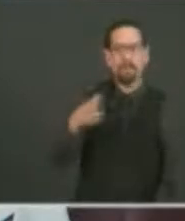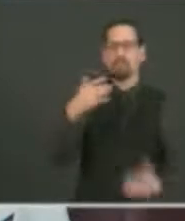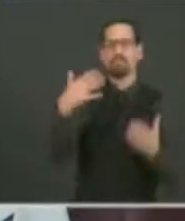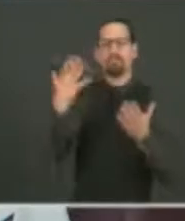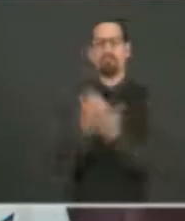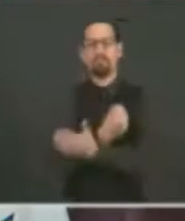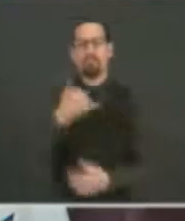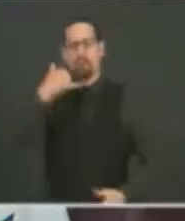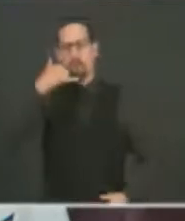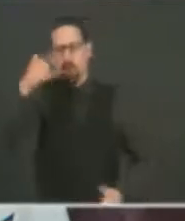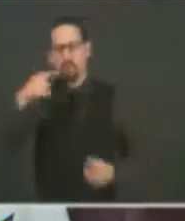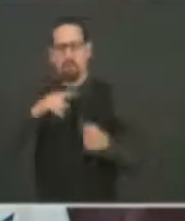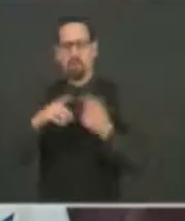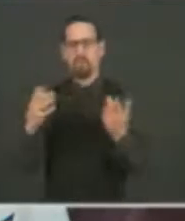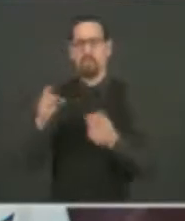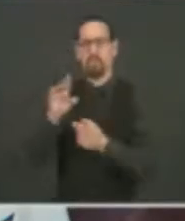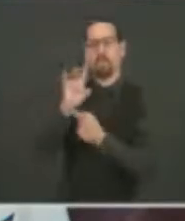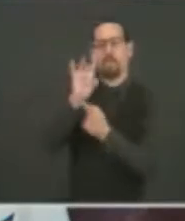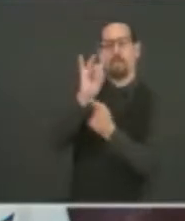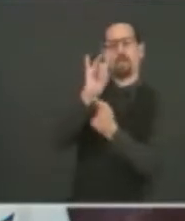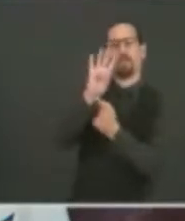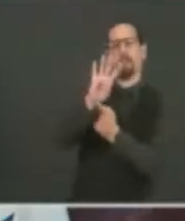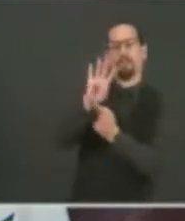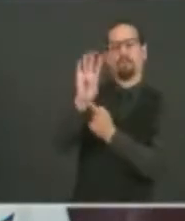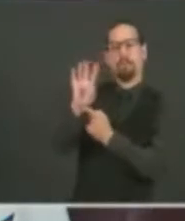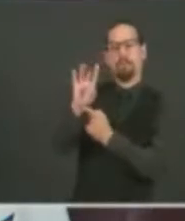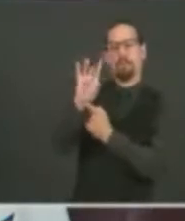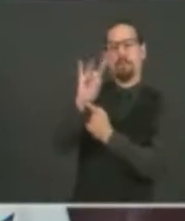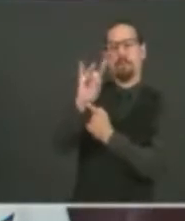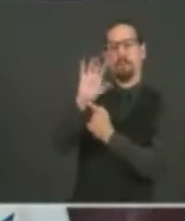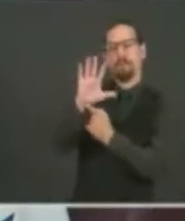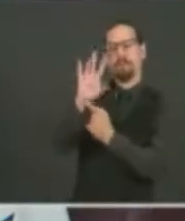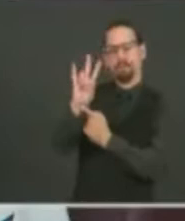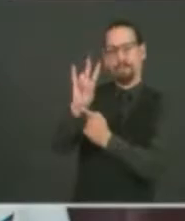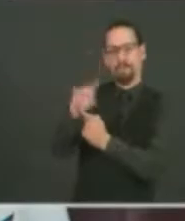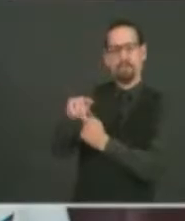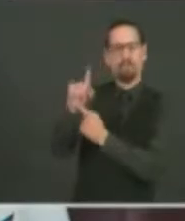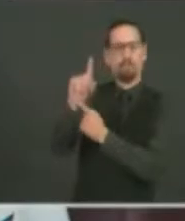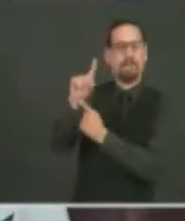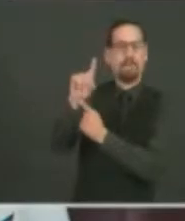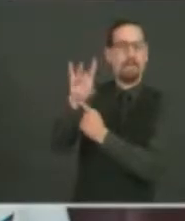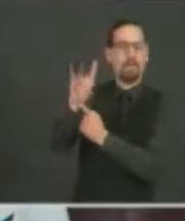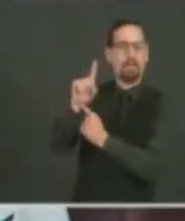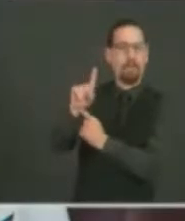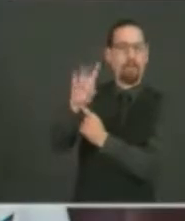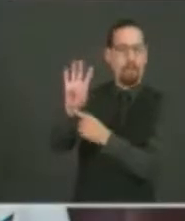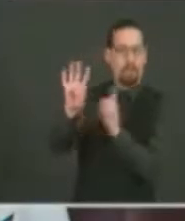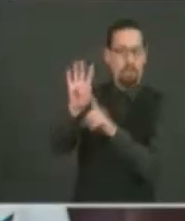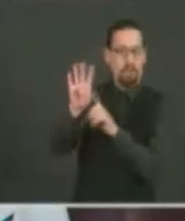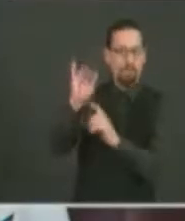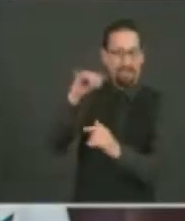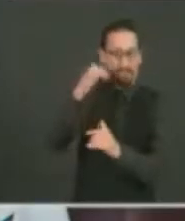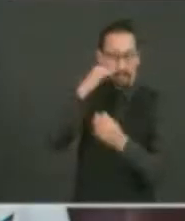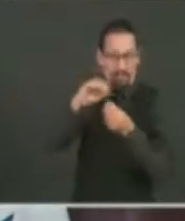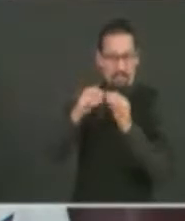857-1814. We'll get you in right away. We'll get you tested right away. We'll have your results that day.